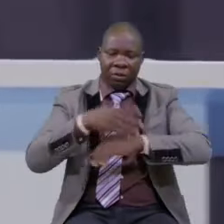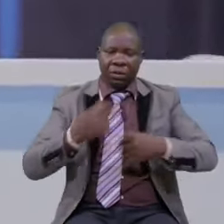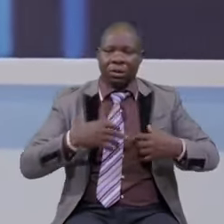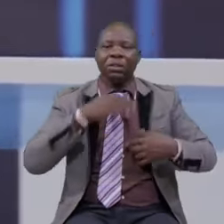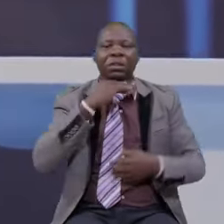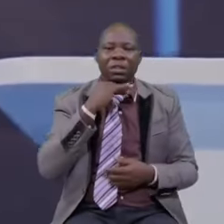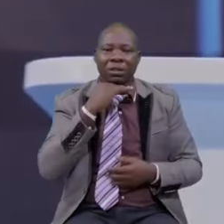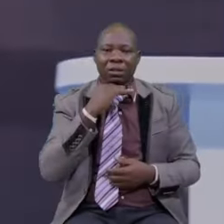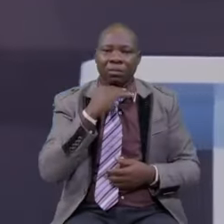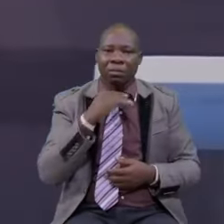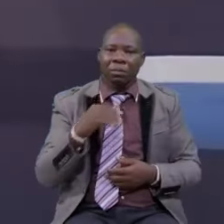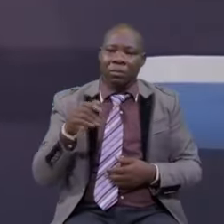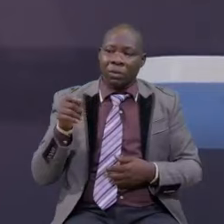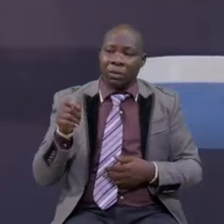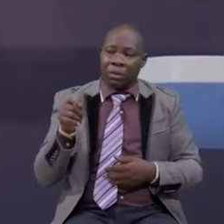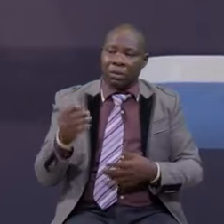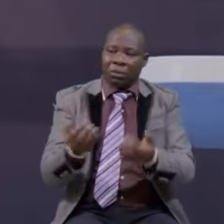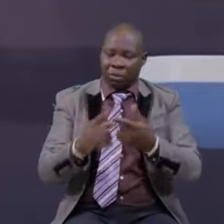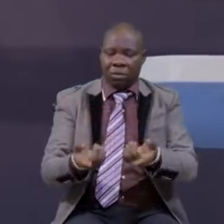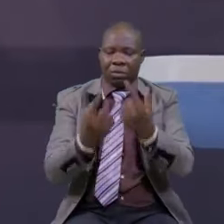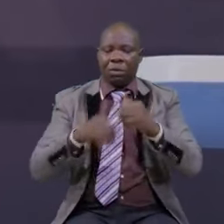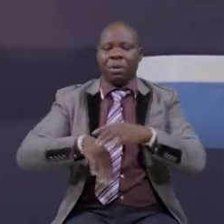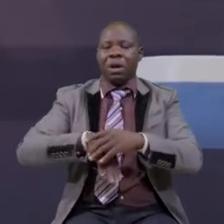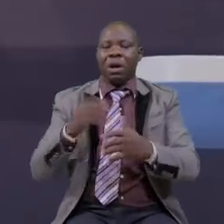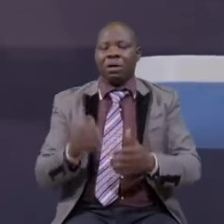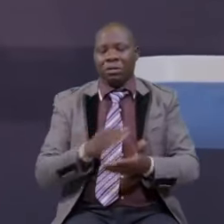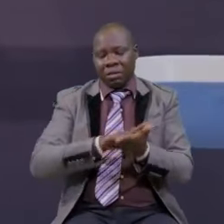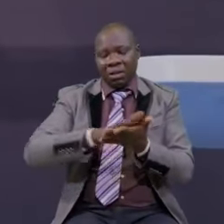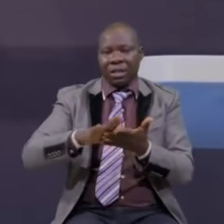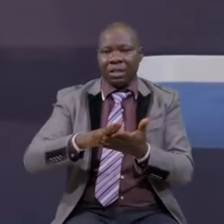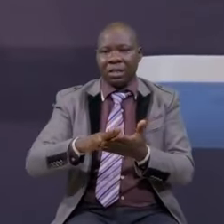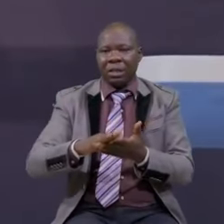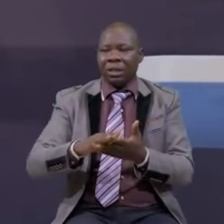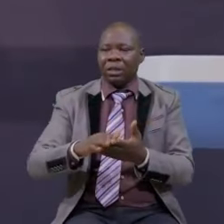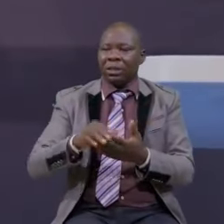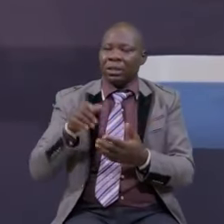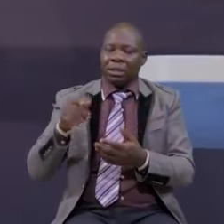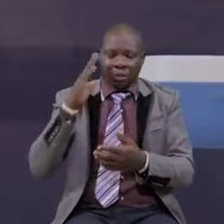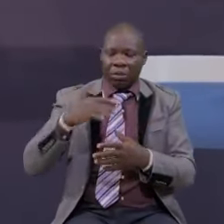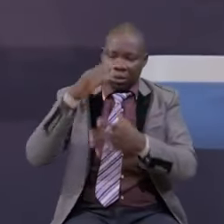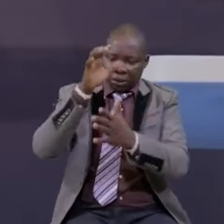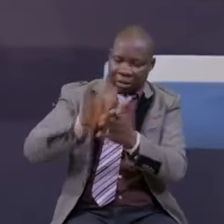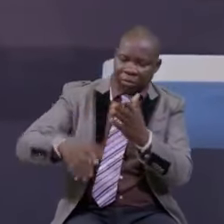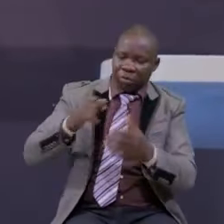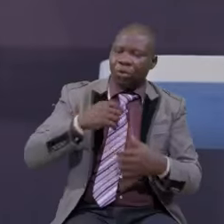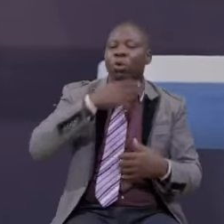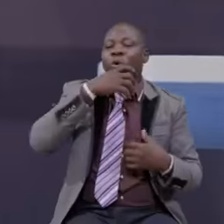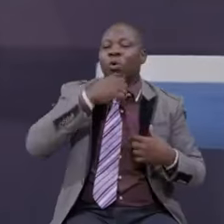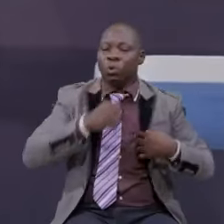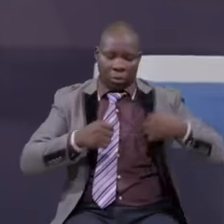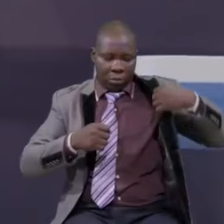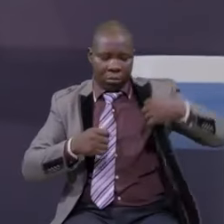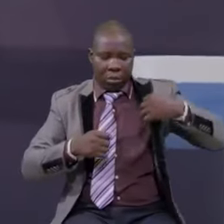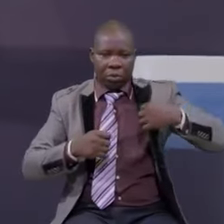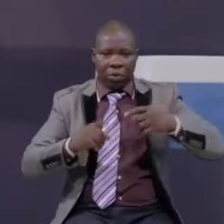wants to come out clean. What does he do? He removes the old garment. He goes